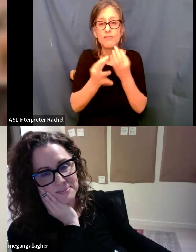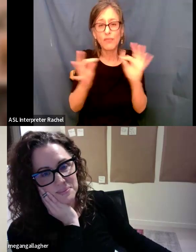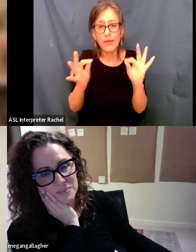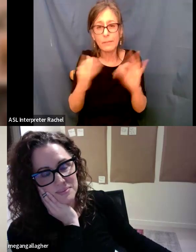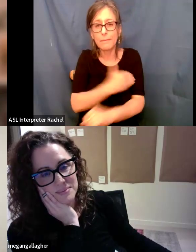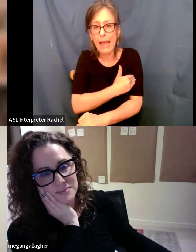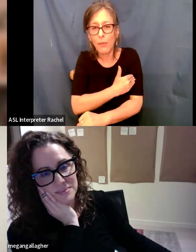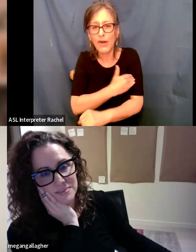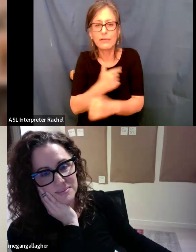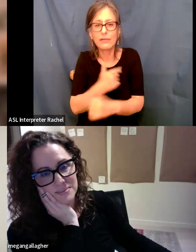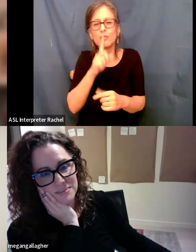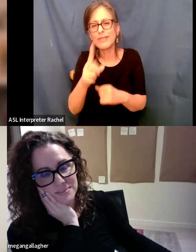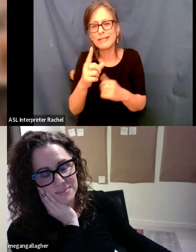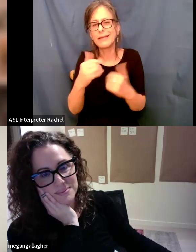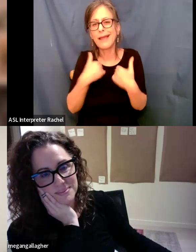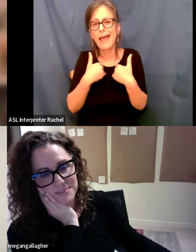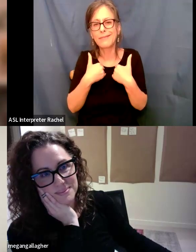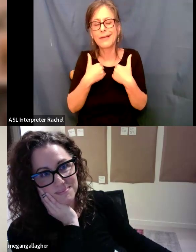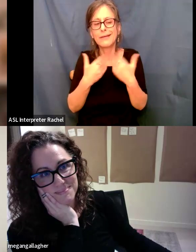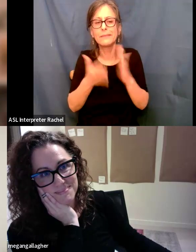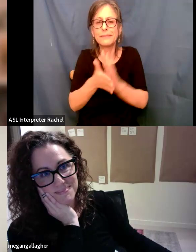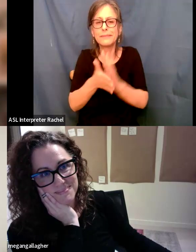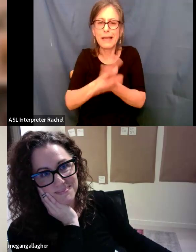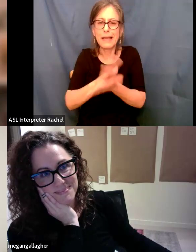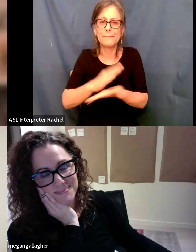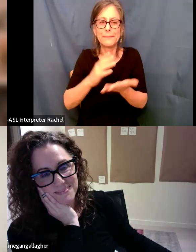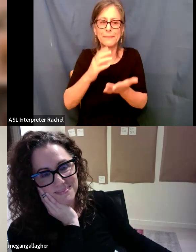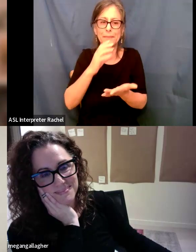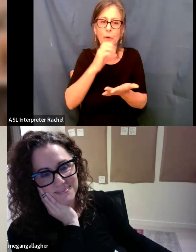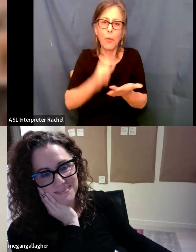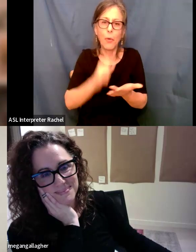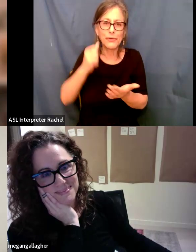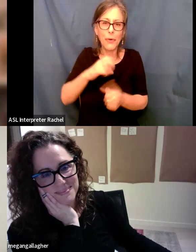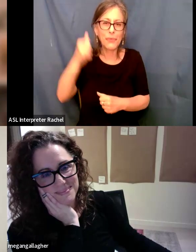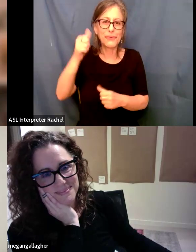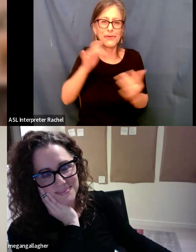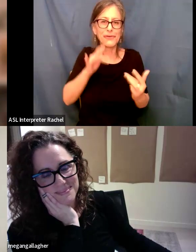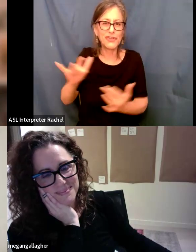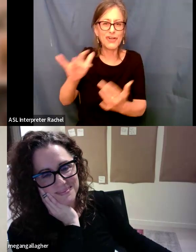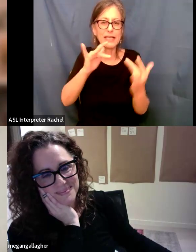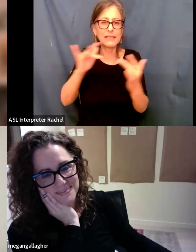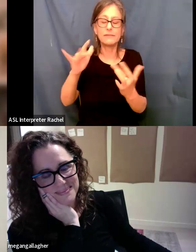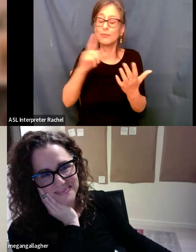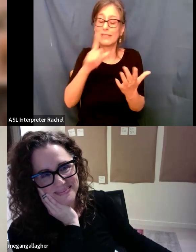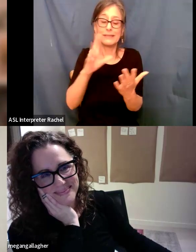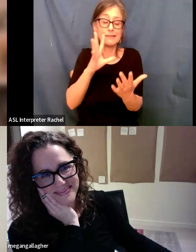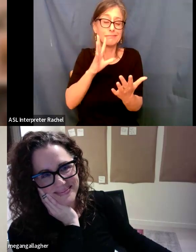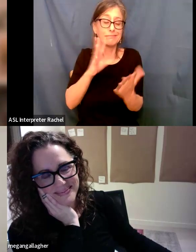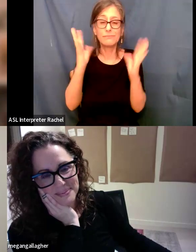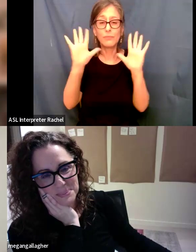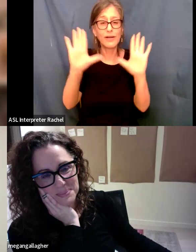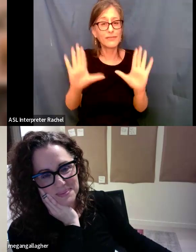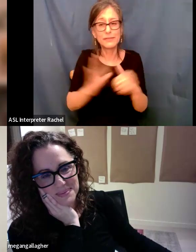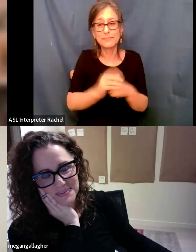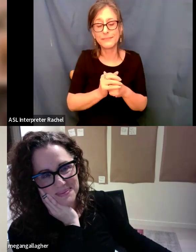power and like have a real like coming of age journey. It was just delicious to play. And again,